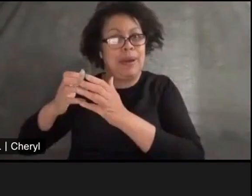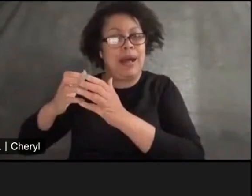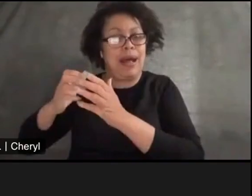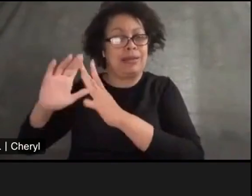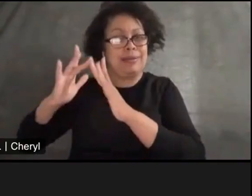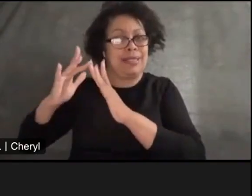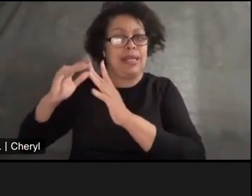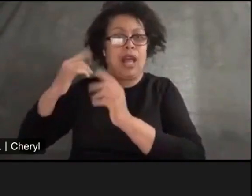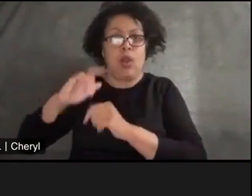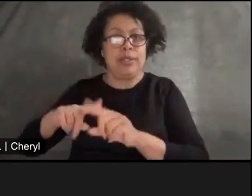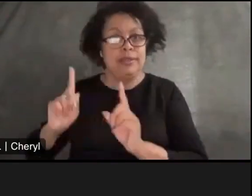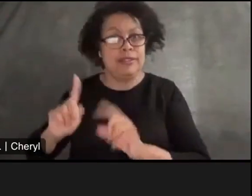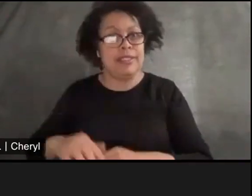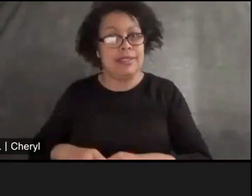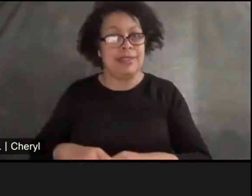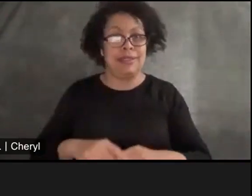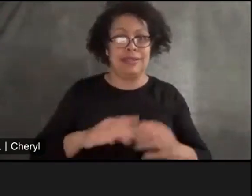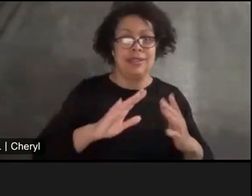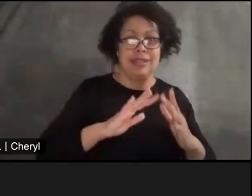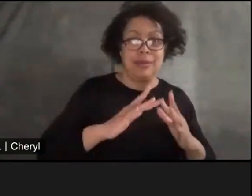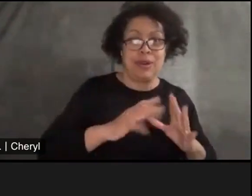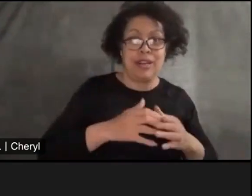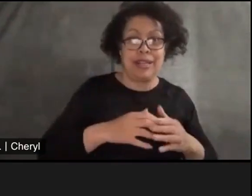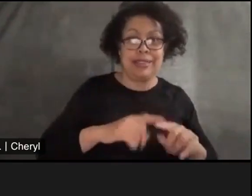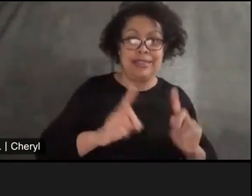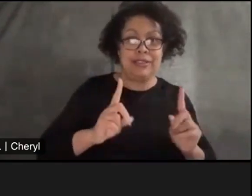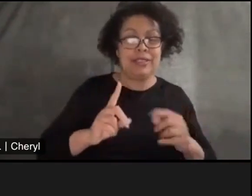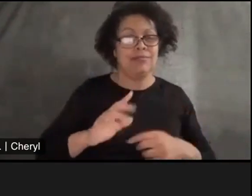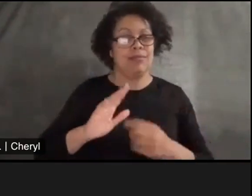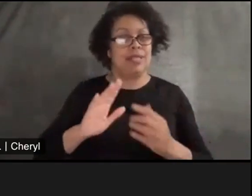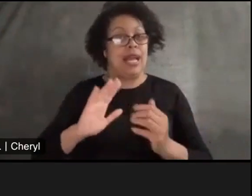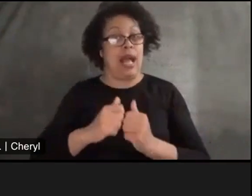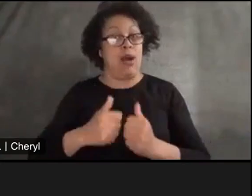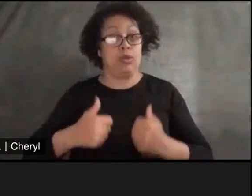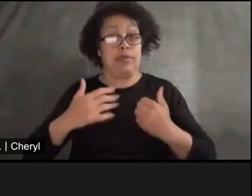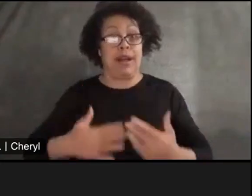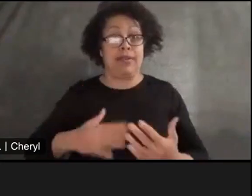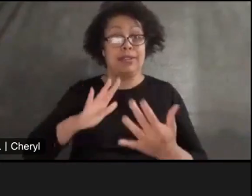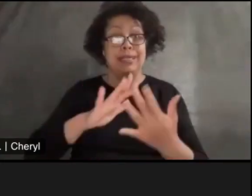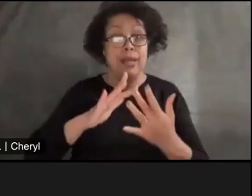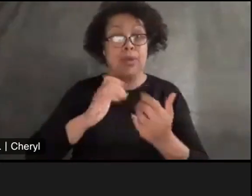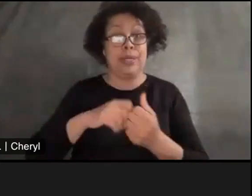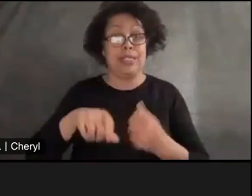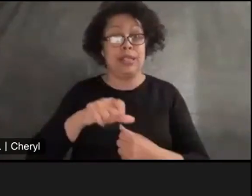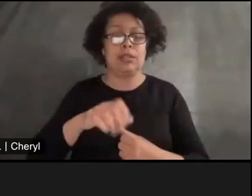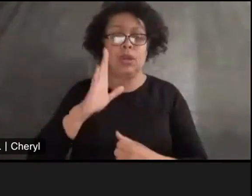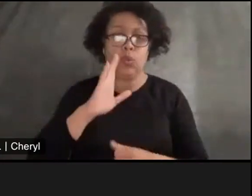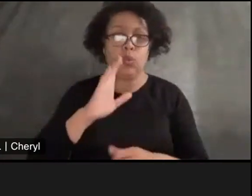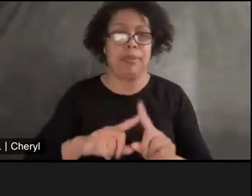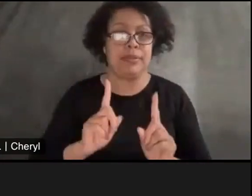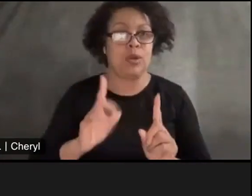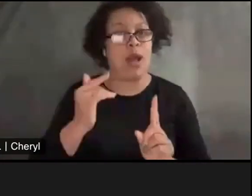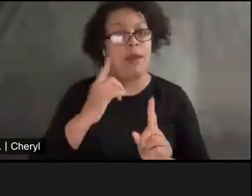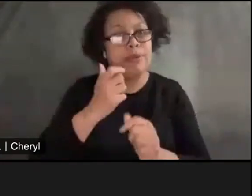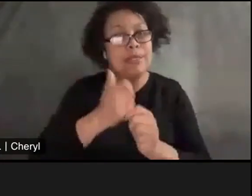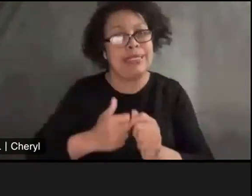that survivors are connecting with others are going to look different because of the unique life experiences that